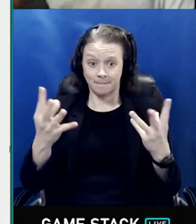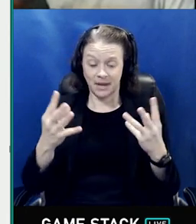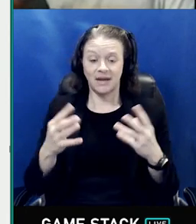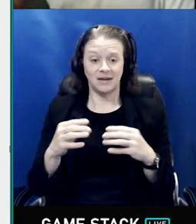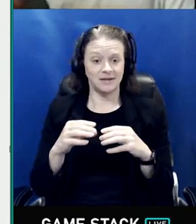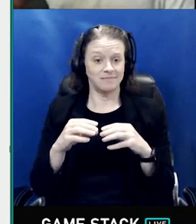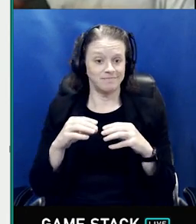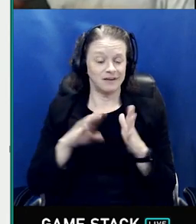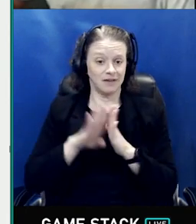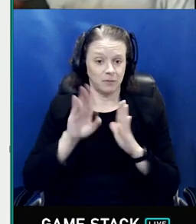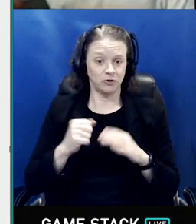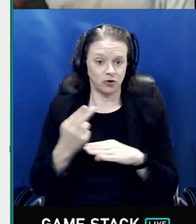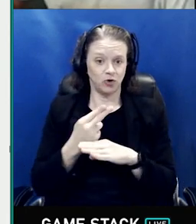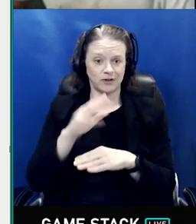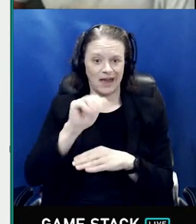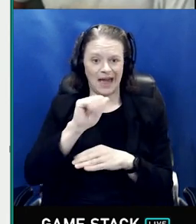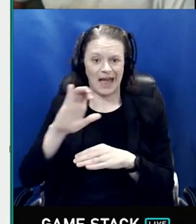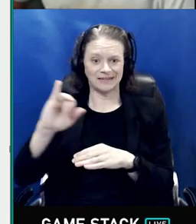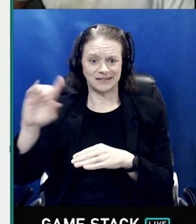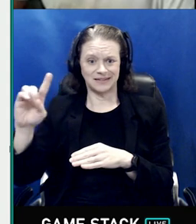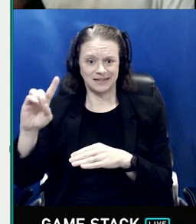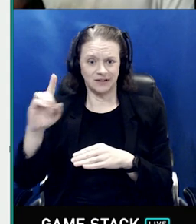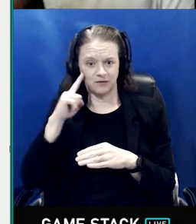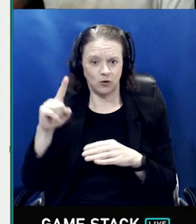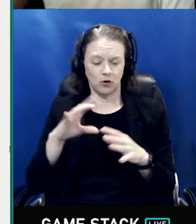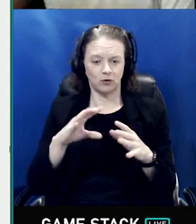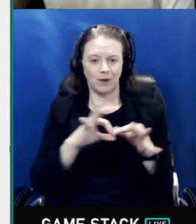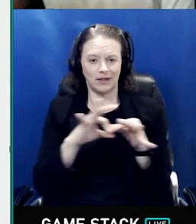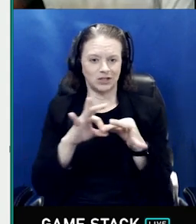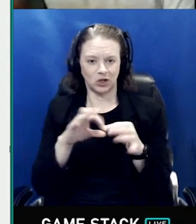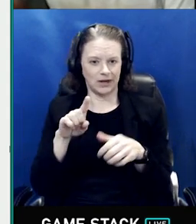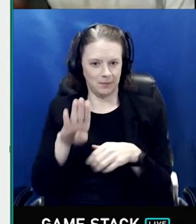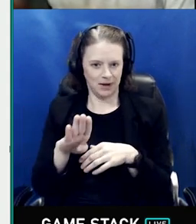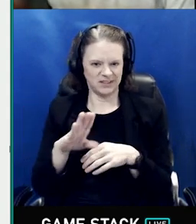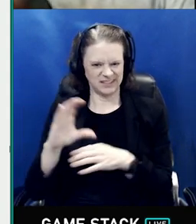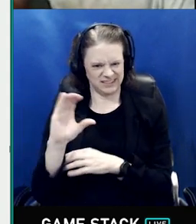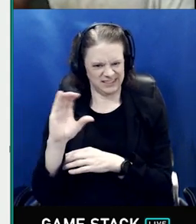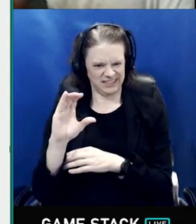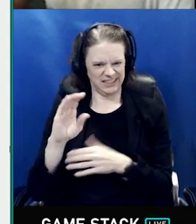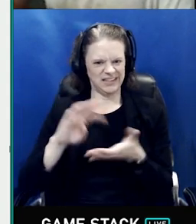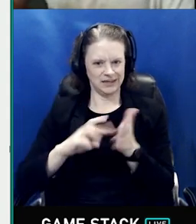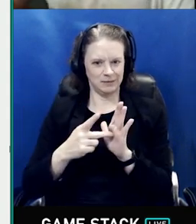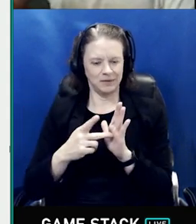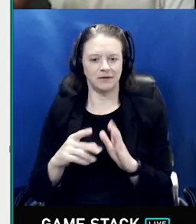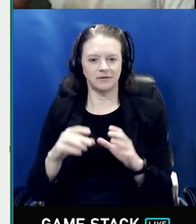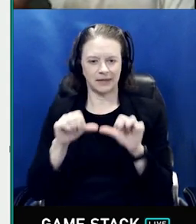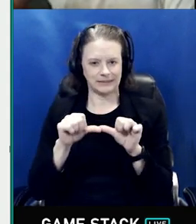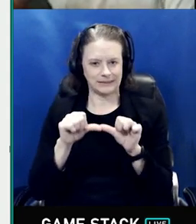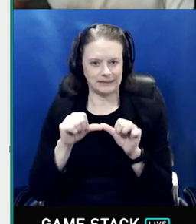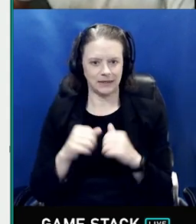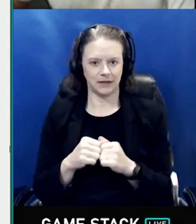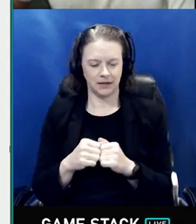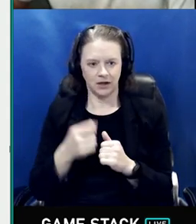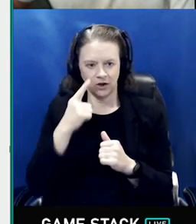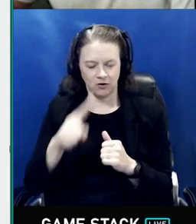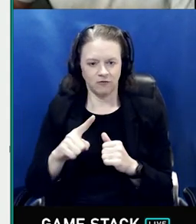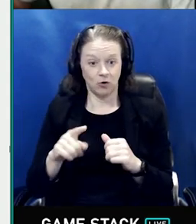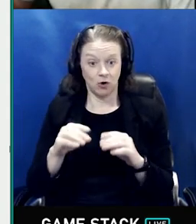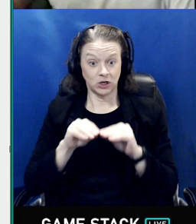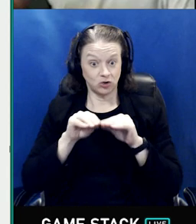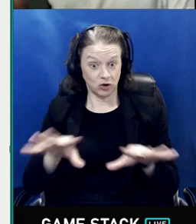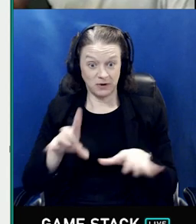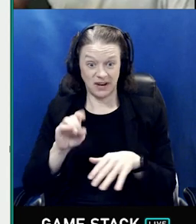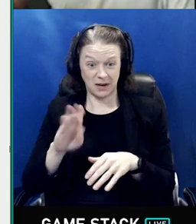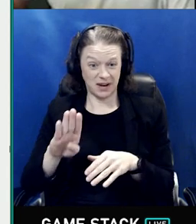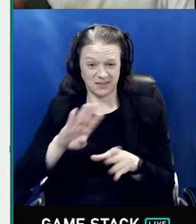ACID for a relational database in the context of a transaction. But for a distributed database, this isn't what we mean. Rather,